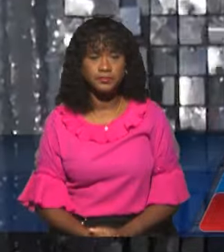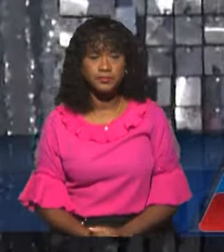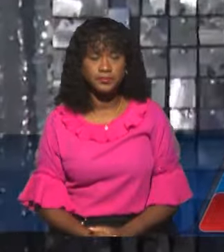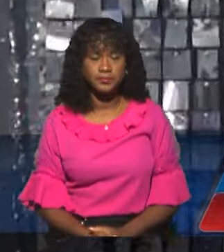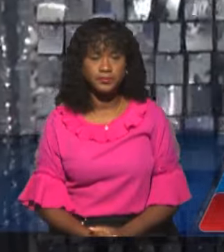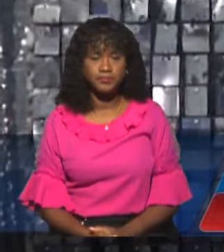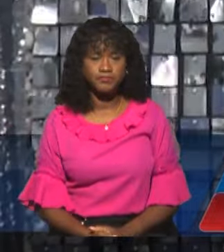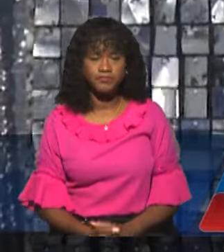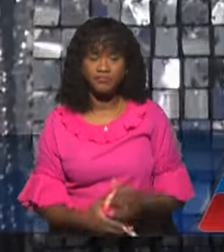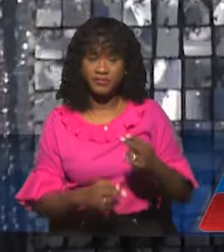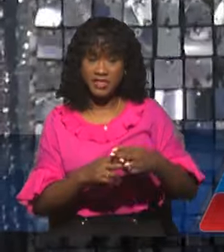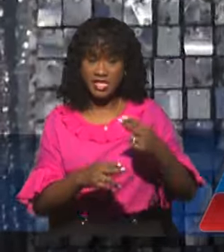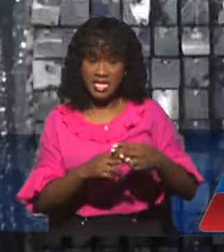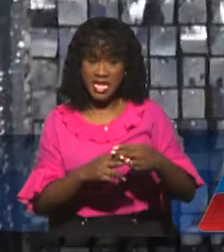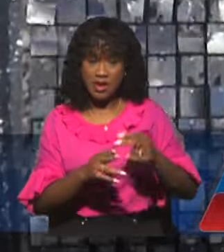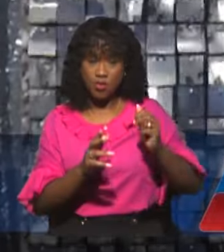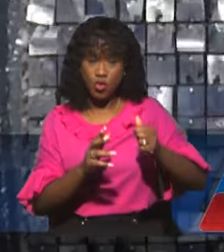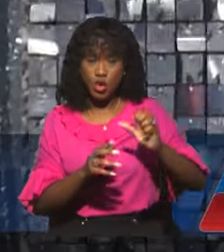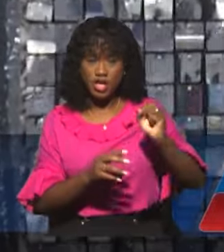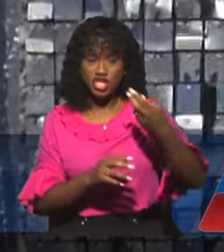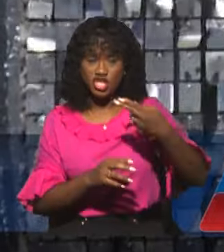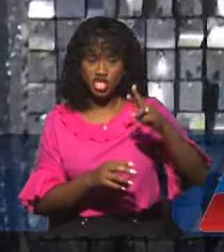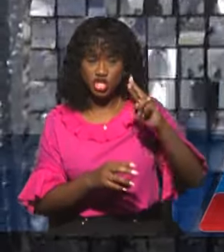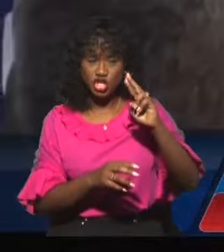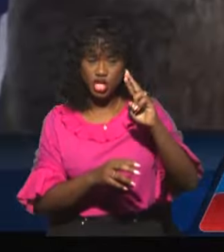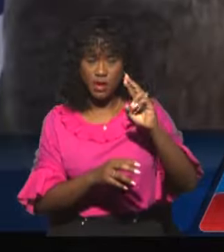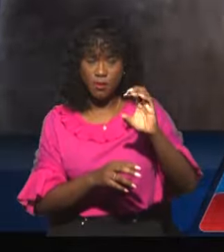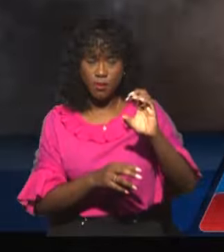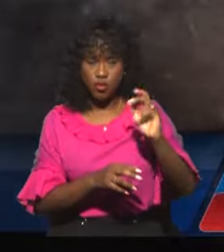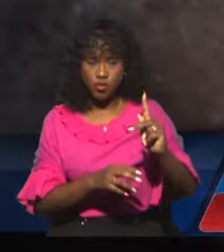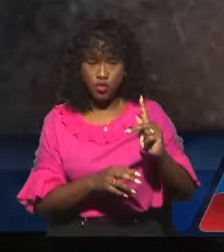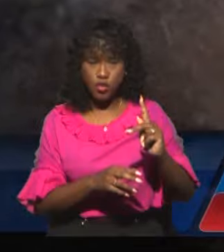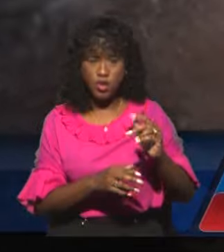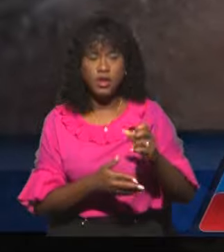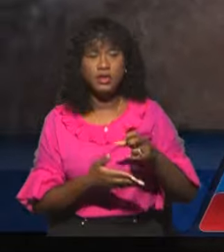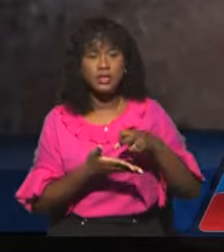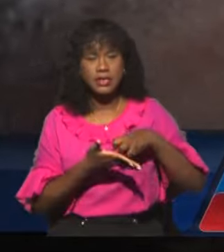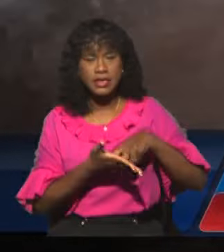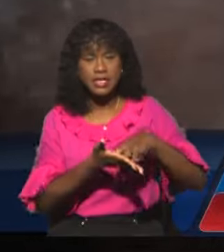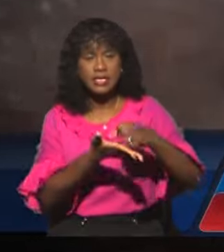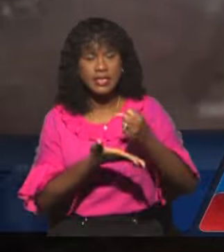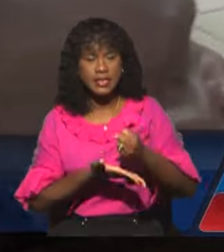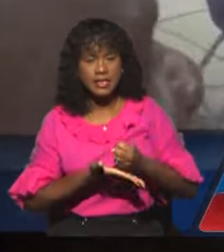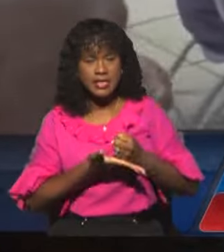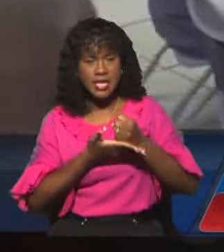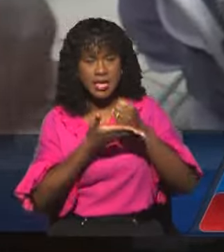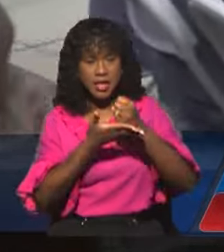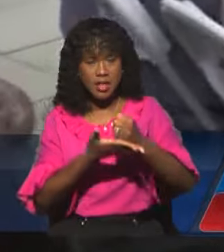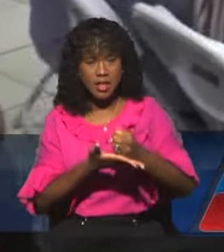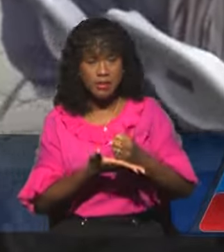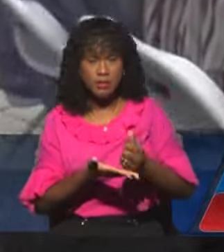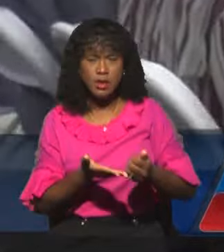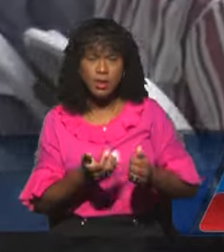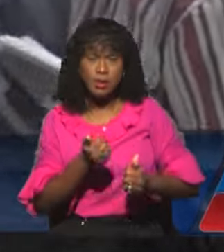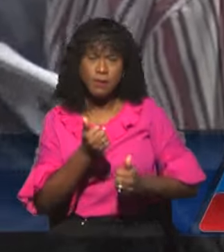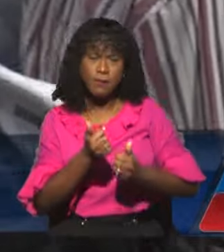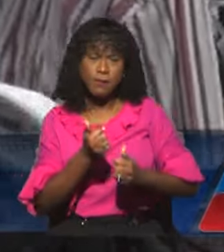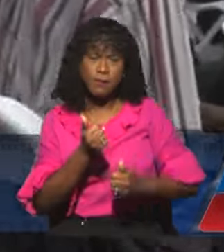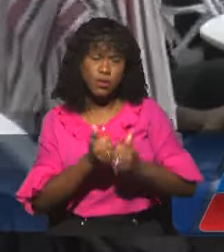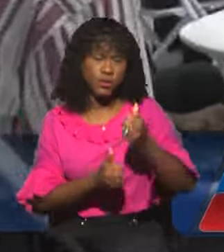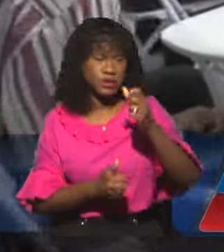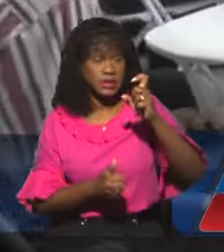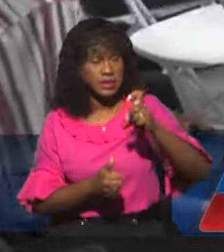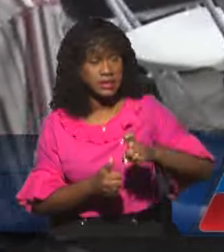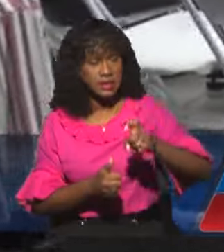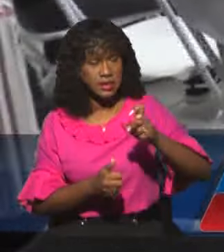The Court Shamrock, a local outreach initiative dedicated to serving the nation's most vulnerable citizens, celebrated its